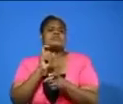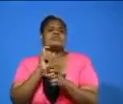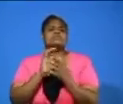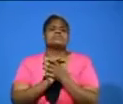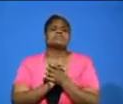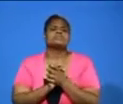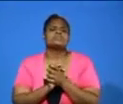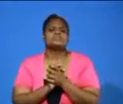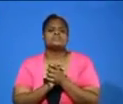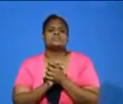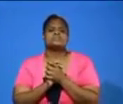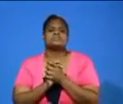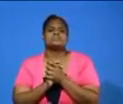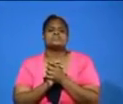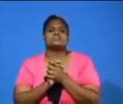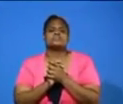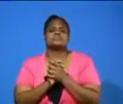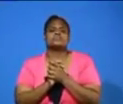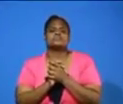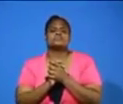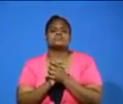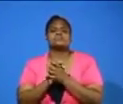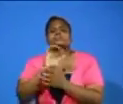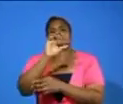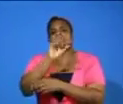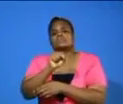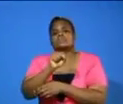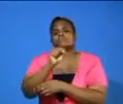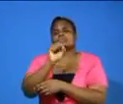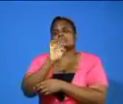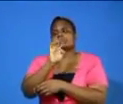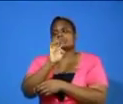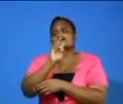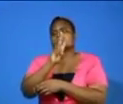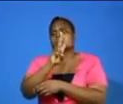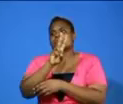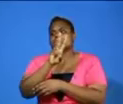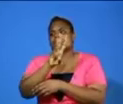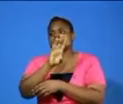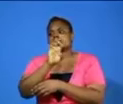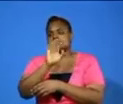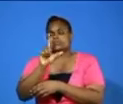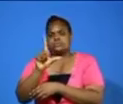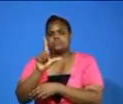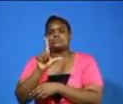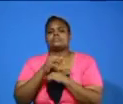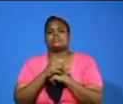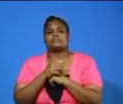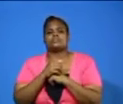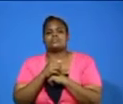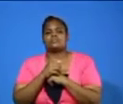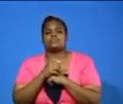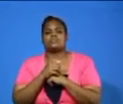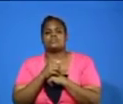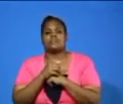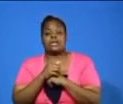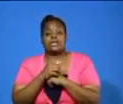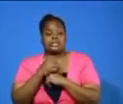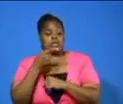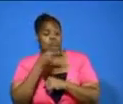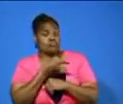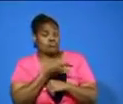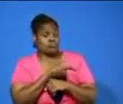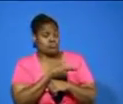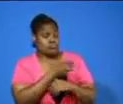glasses, so let me see if I can read this. He said, 1 Kings 19 reveals Elijah in the cave of